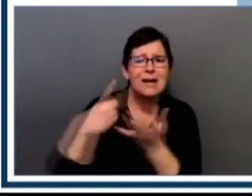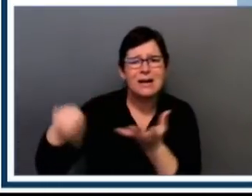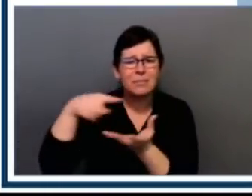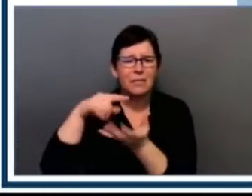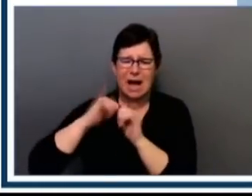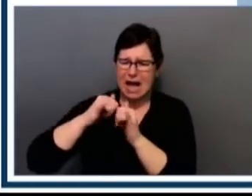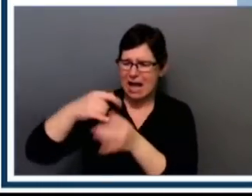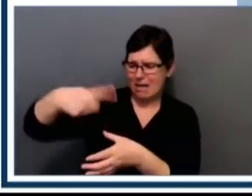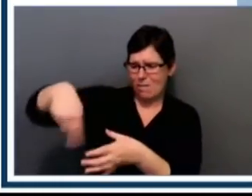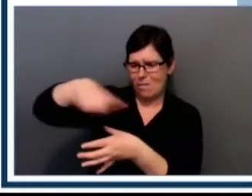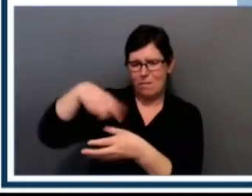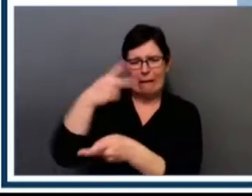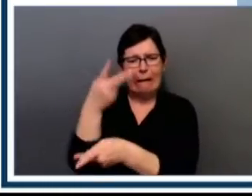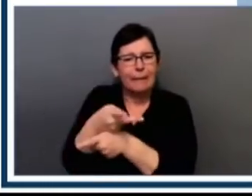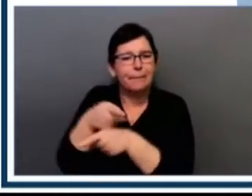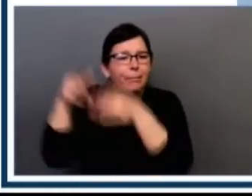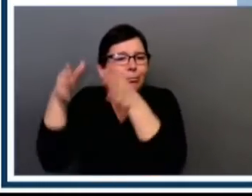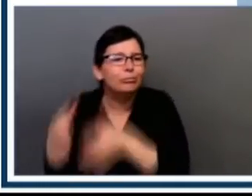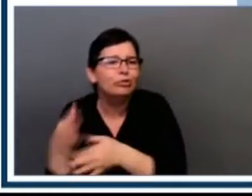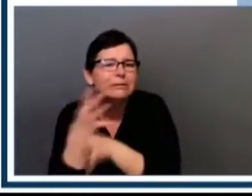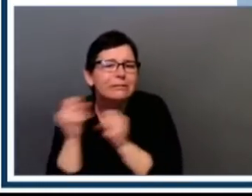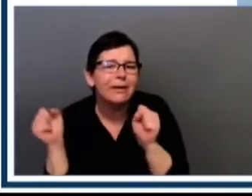having conversations and